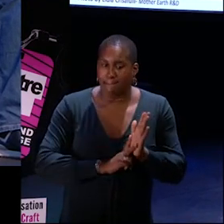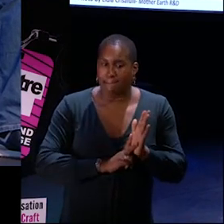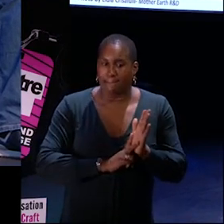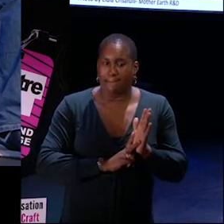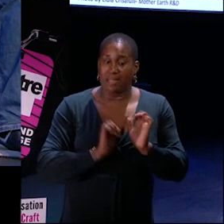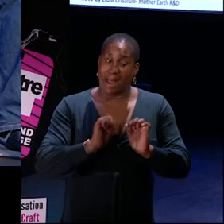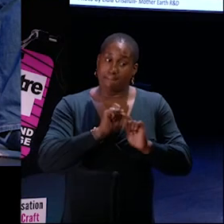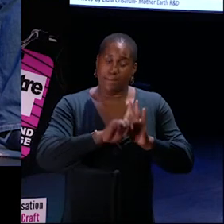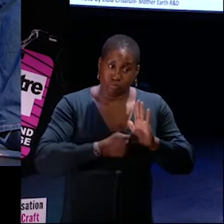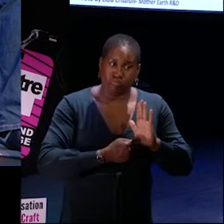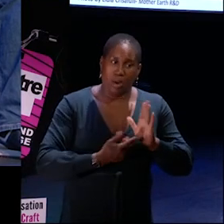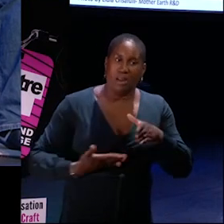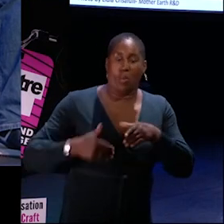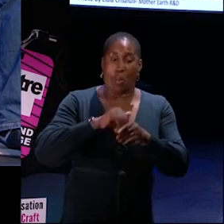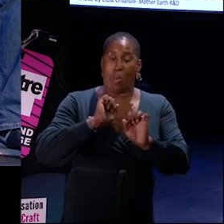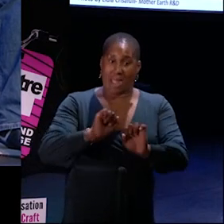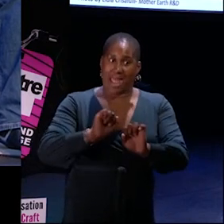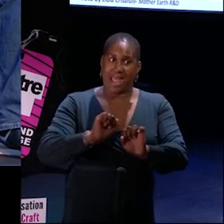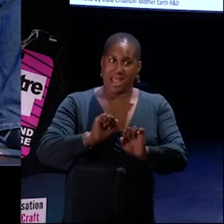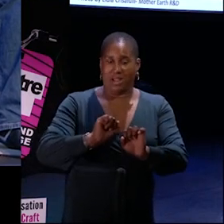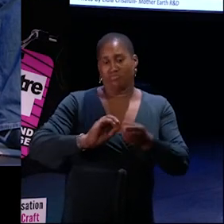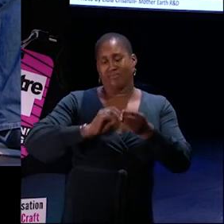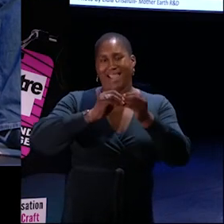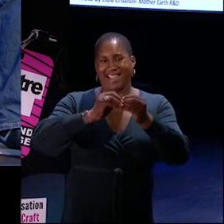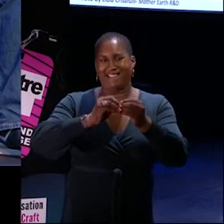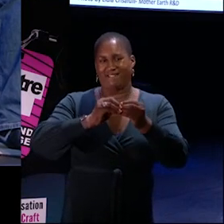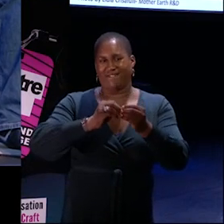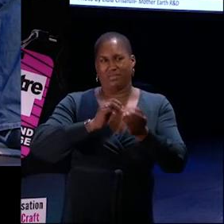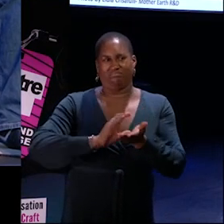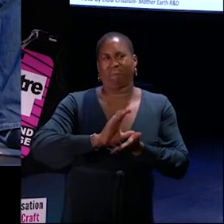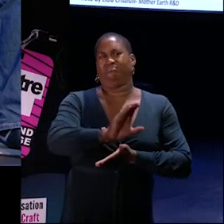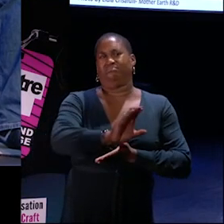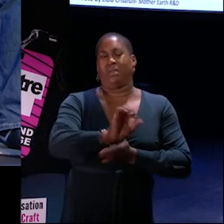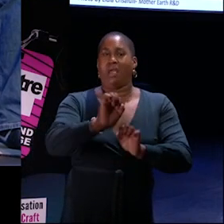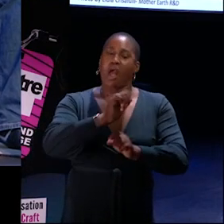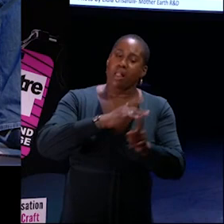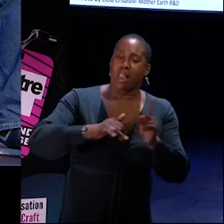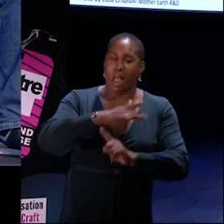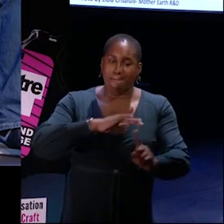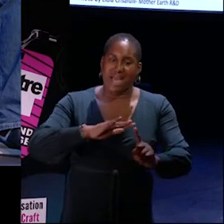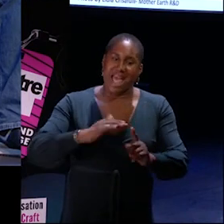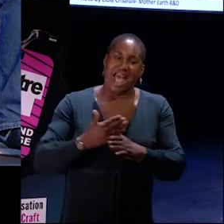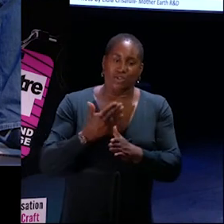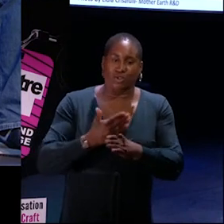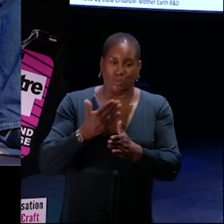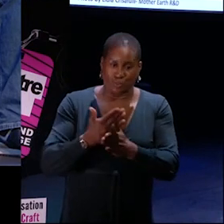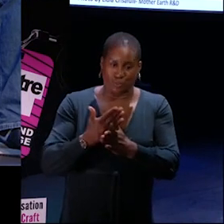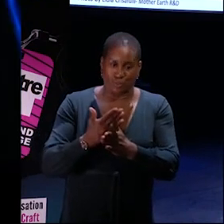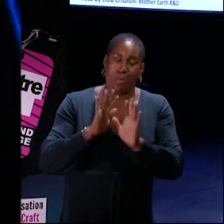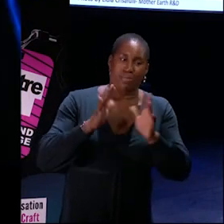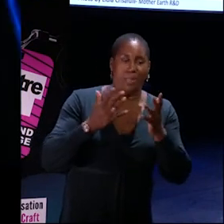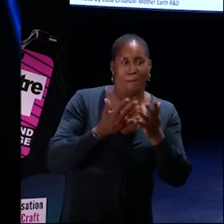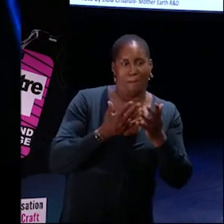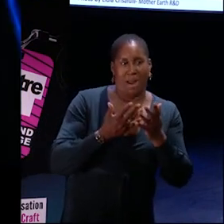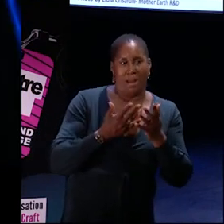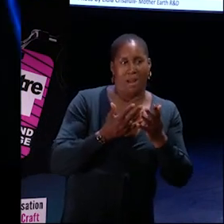is part of their Creative Commission for Climate Action, a global program exploring climate change through art, science, and